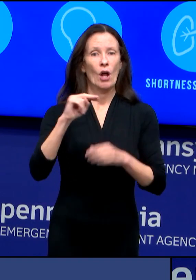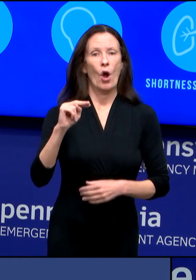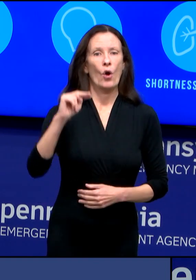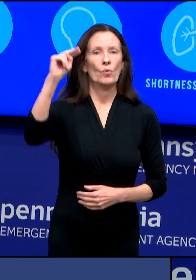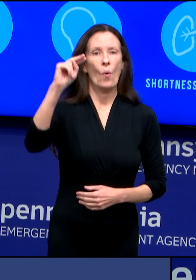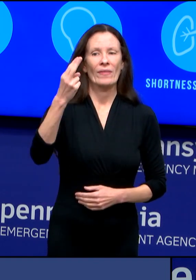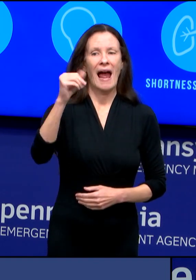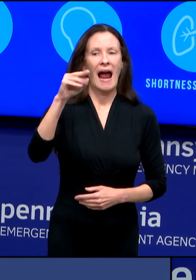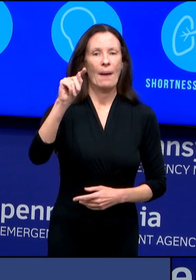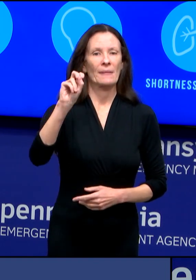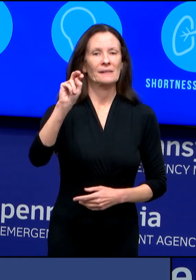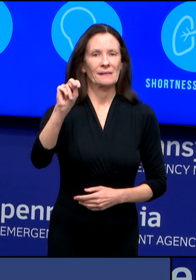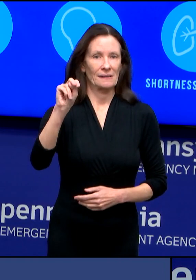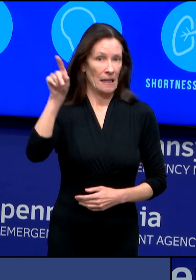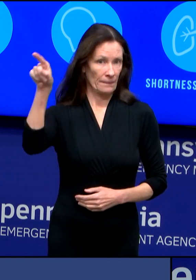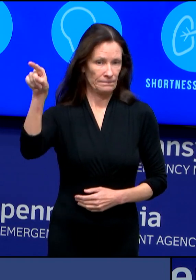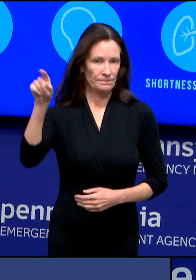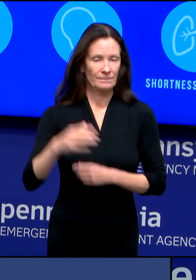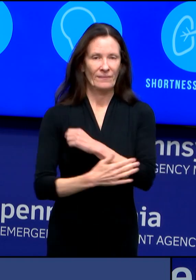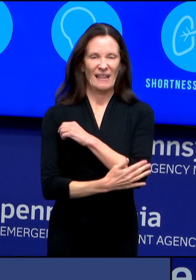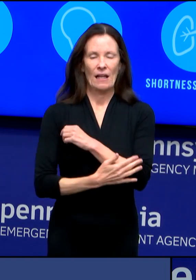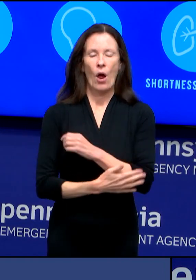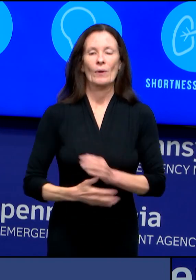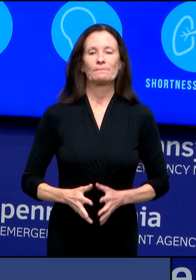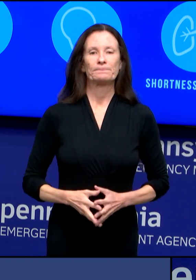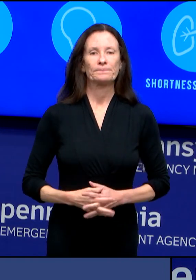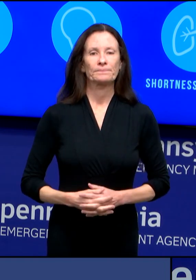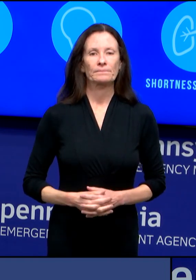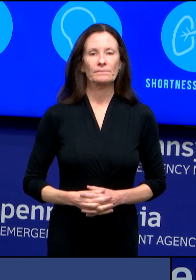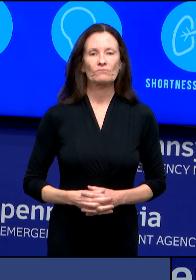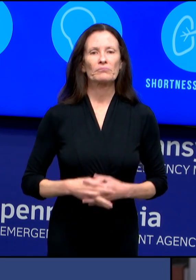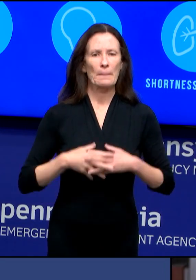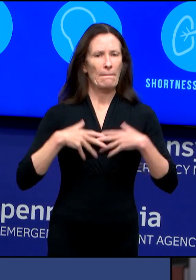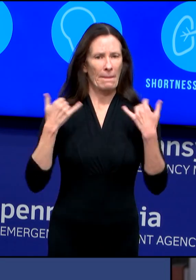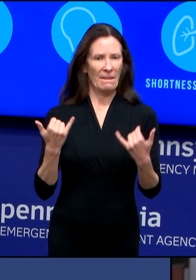Now, I would like to turn things over to Governor Wolf.